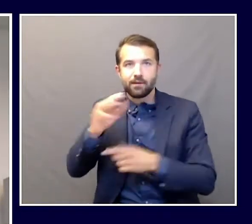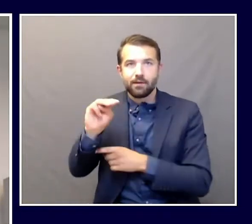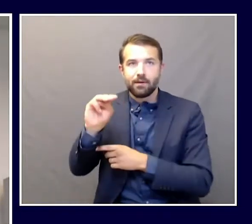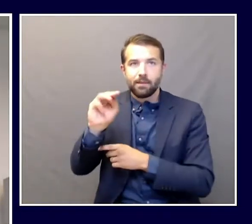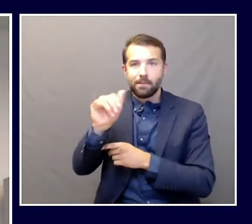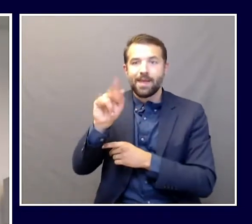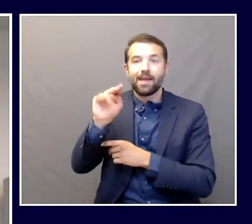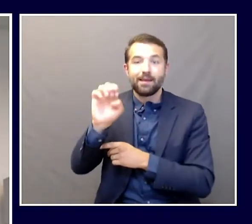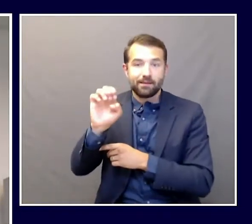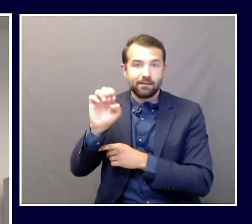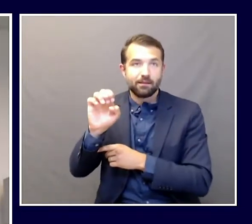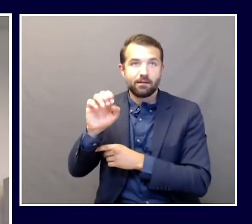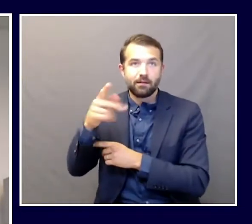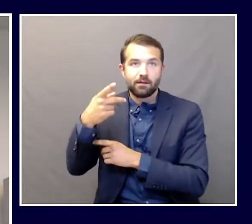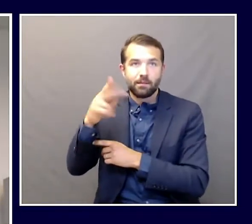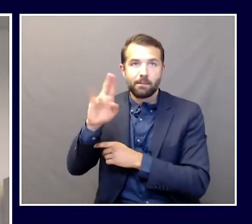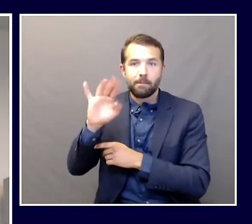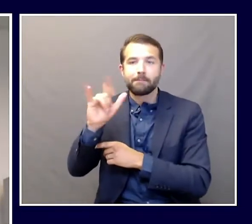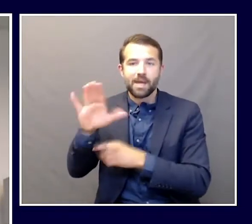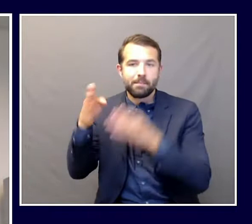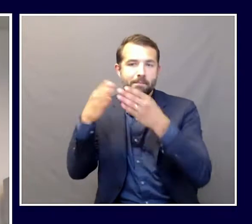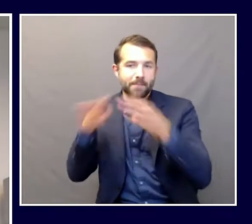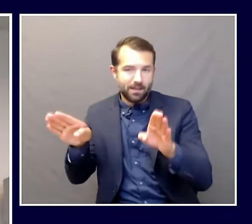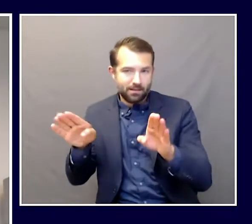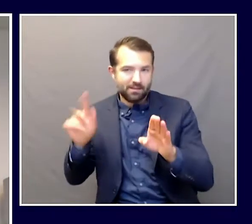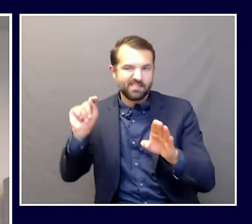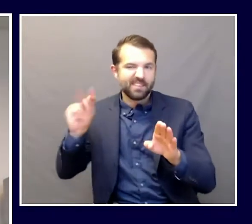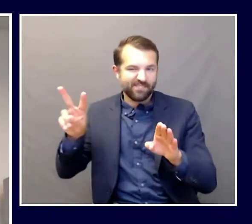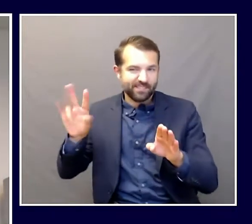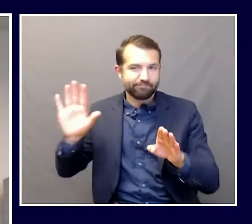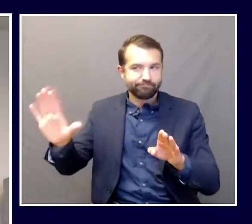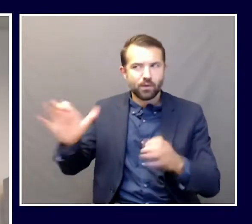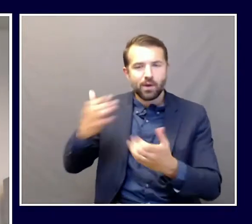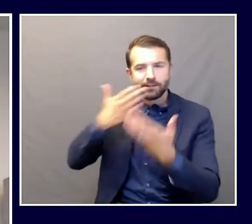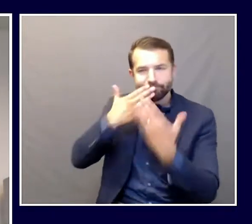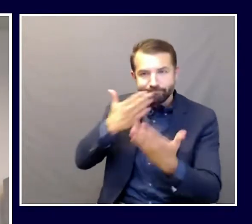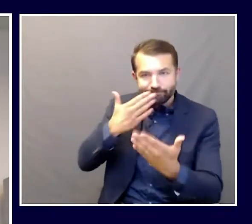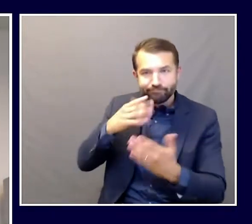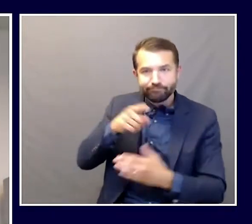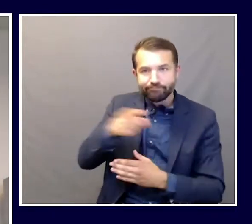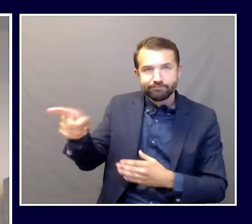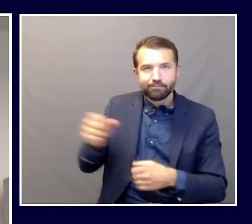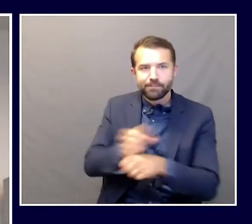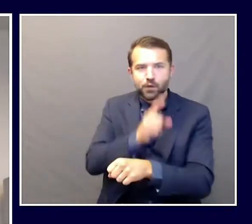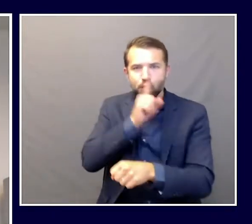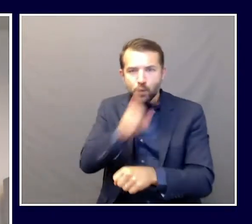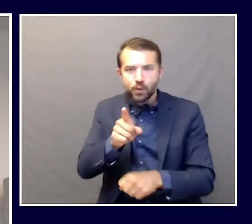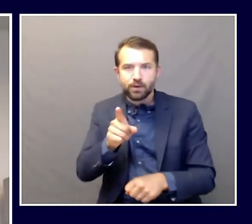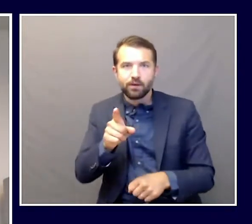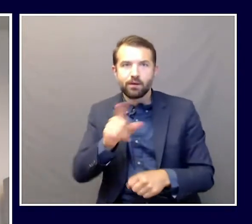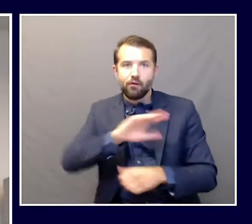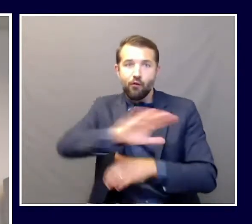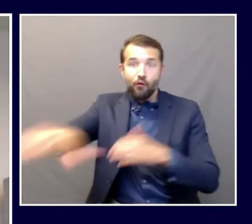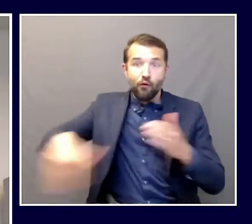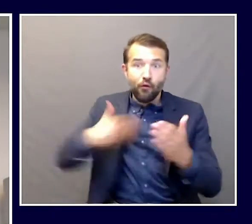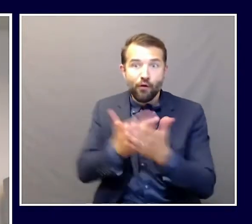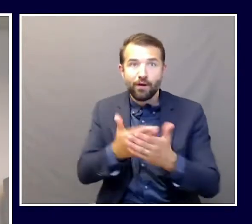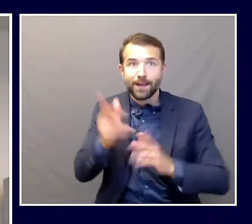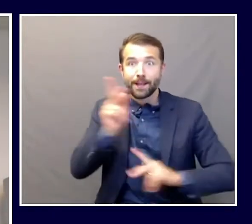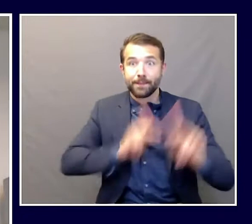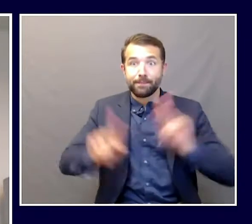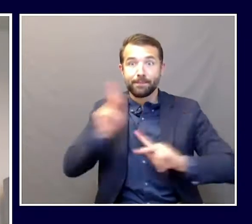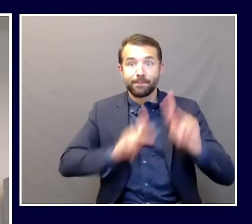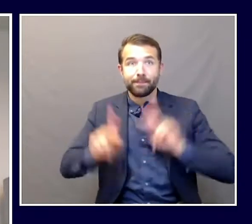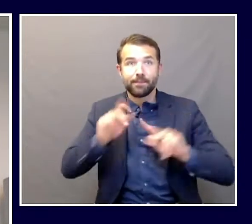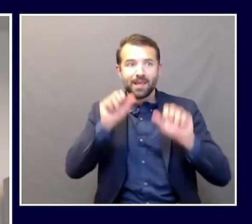to bring these briefings to you to make sure that they were available and accessible for everyone in Maine. To the entire team at